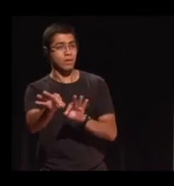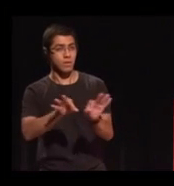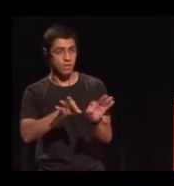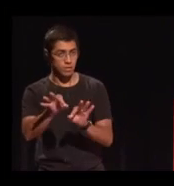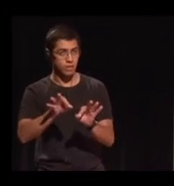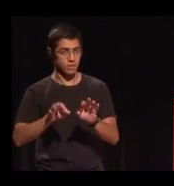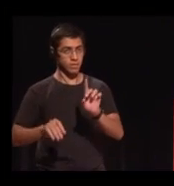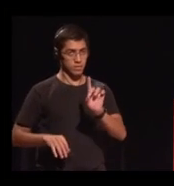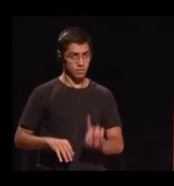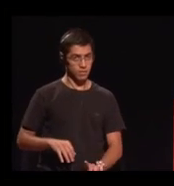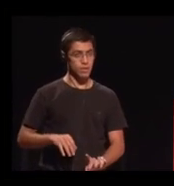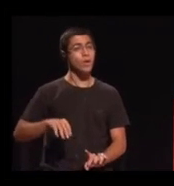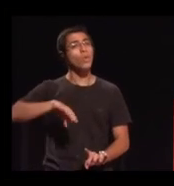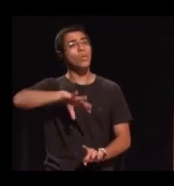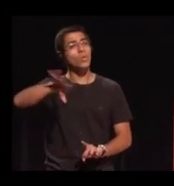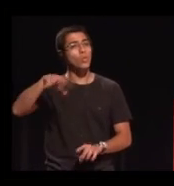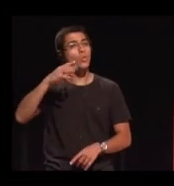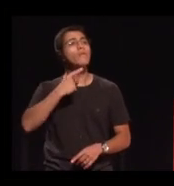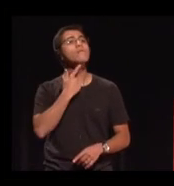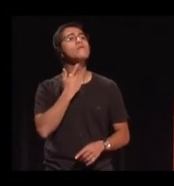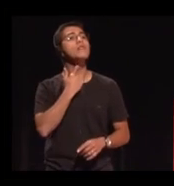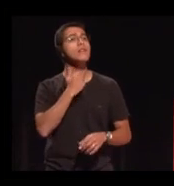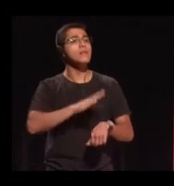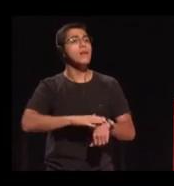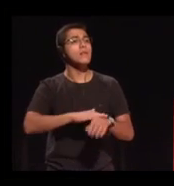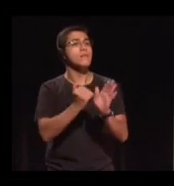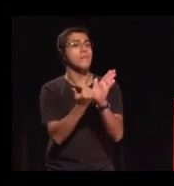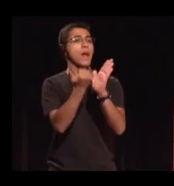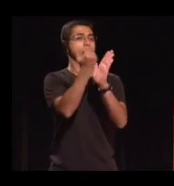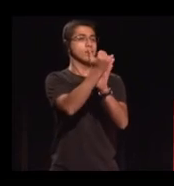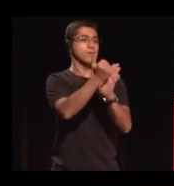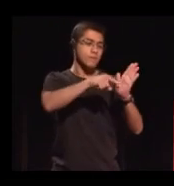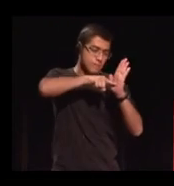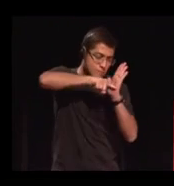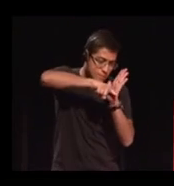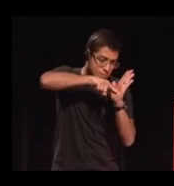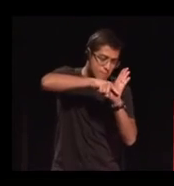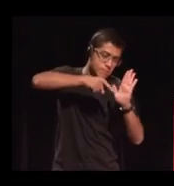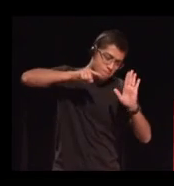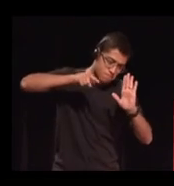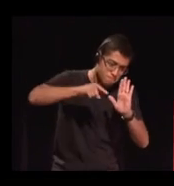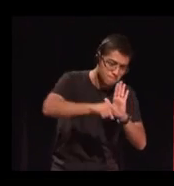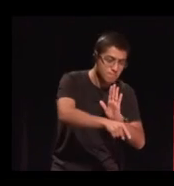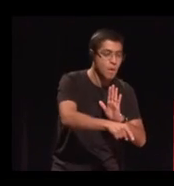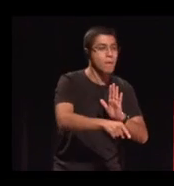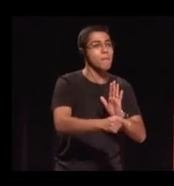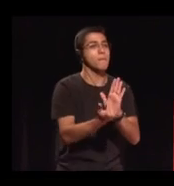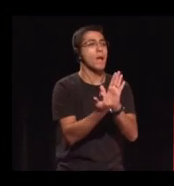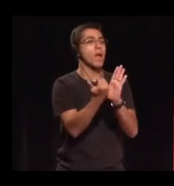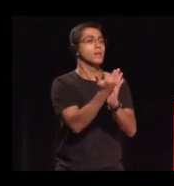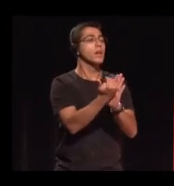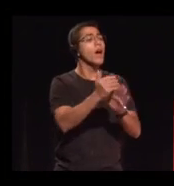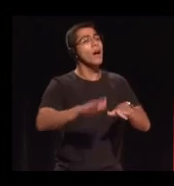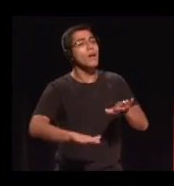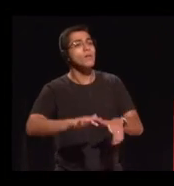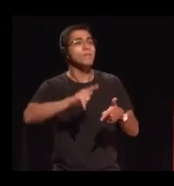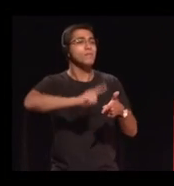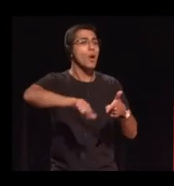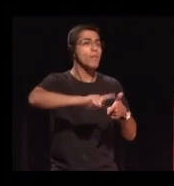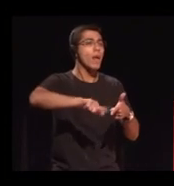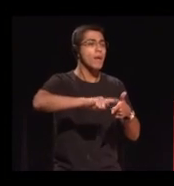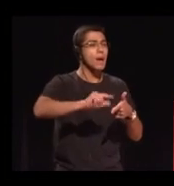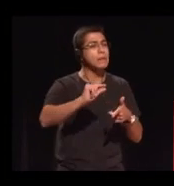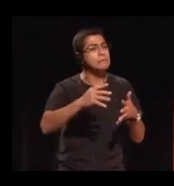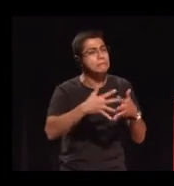to investigate more deeply, more complex problems, and invite more a singular artist to work